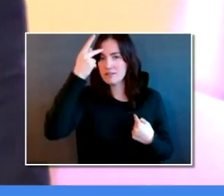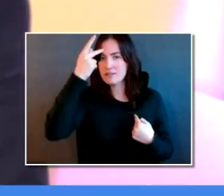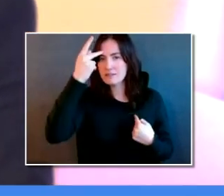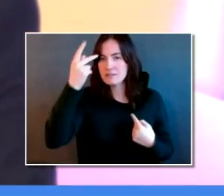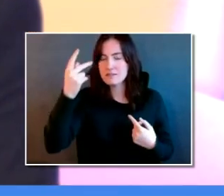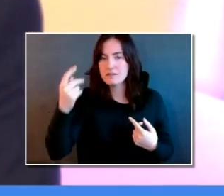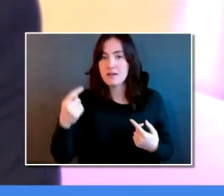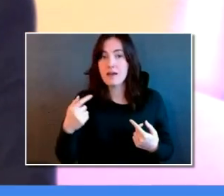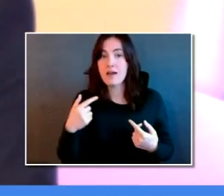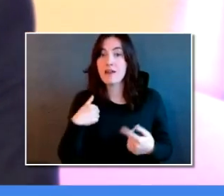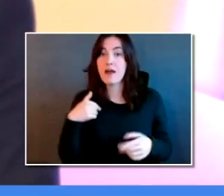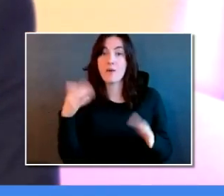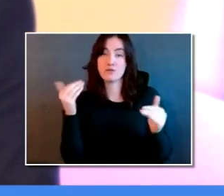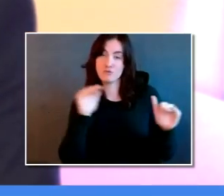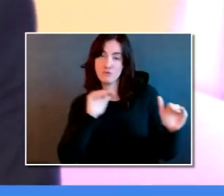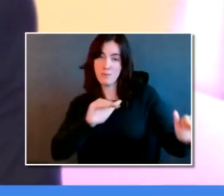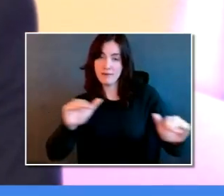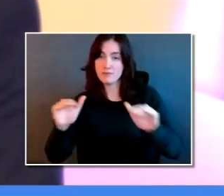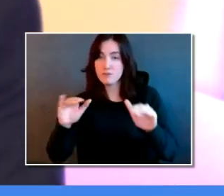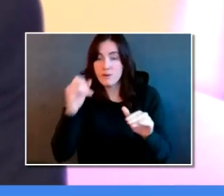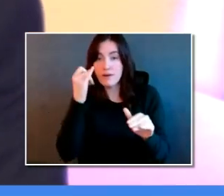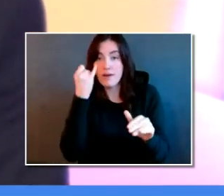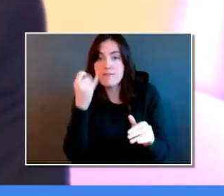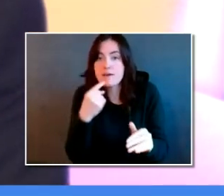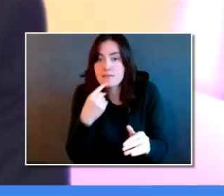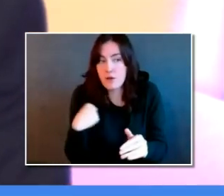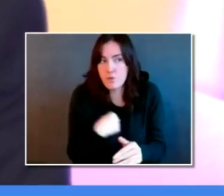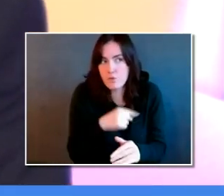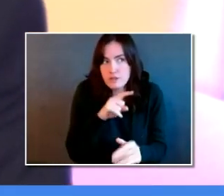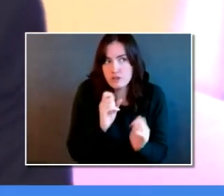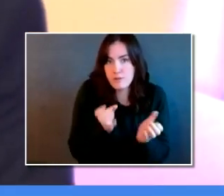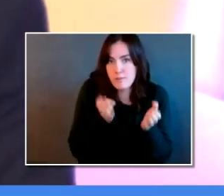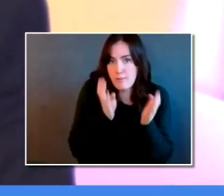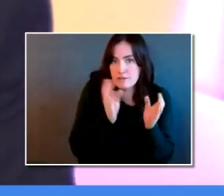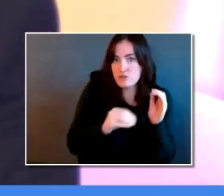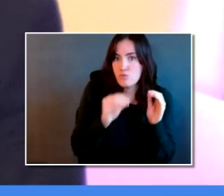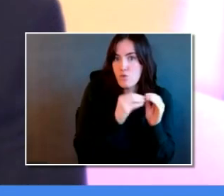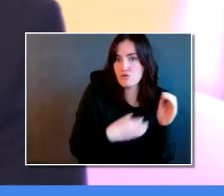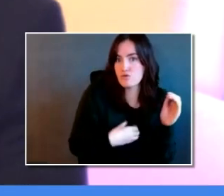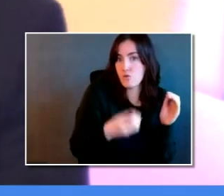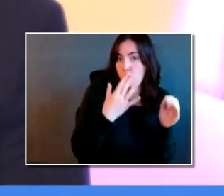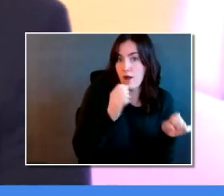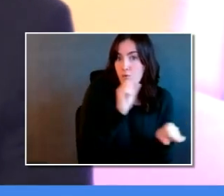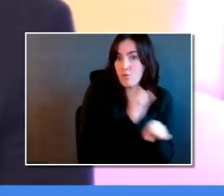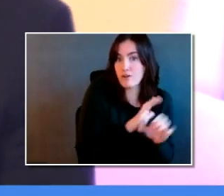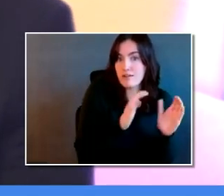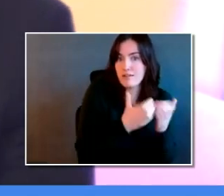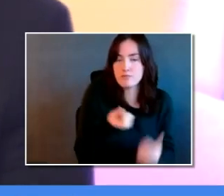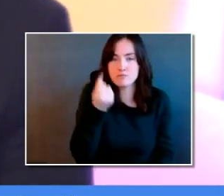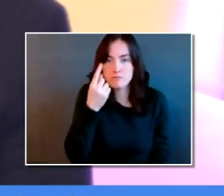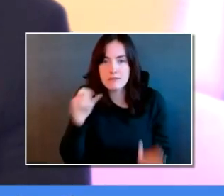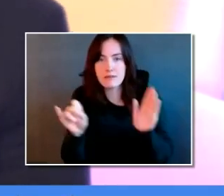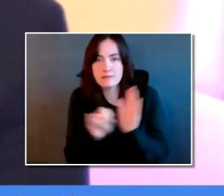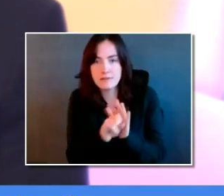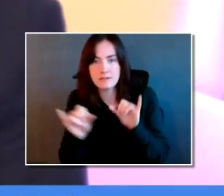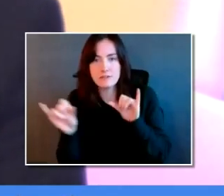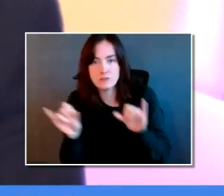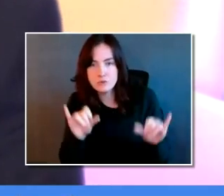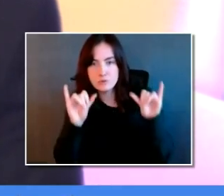remind you, if I say we should pay more attention to the white working class, that's an identity too, y'all.